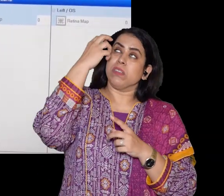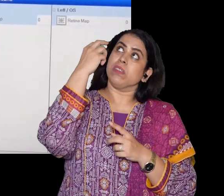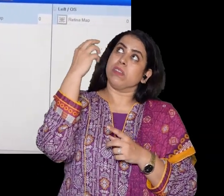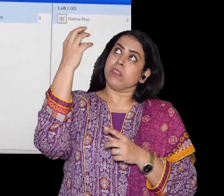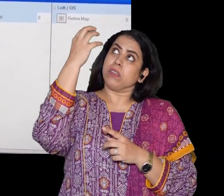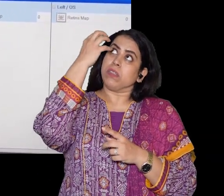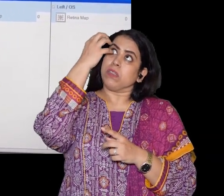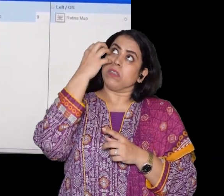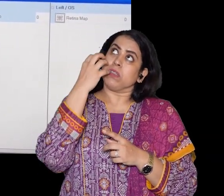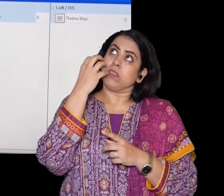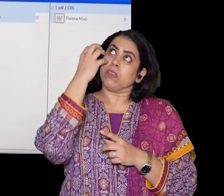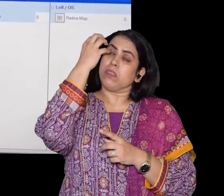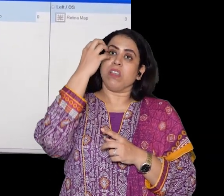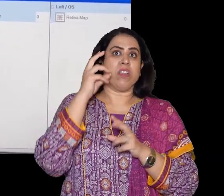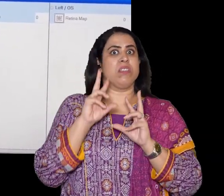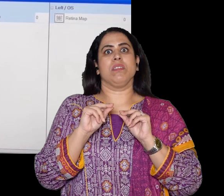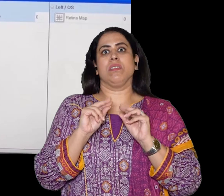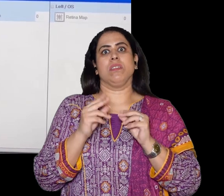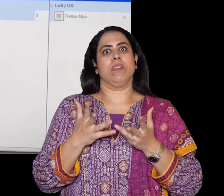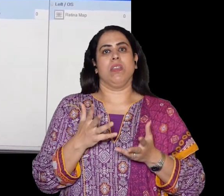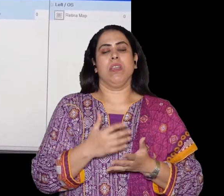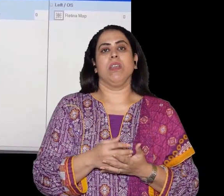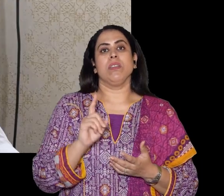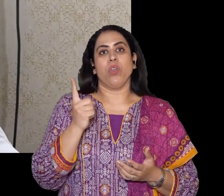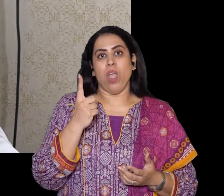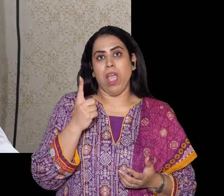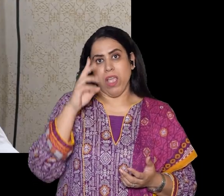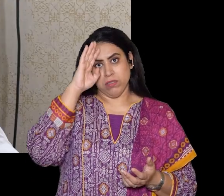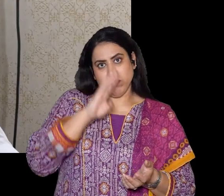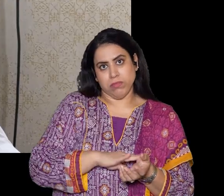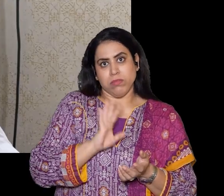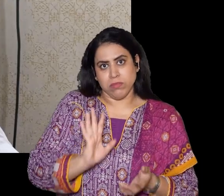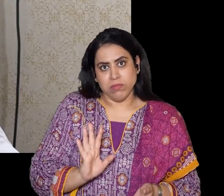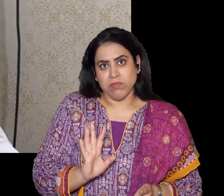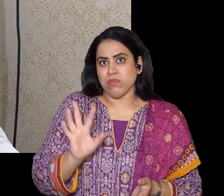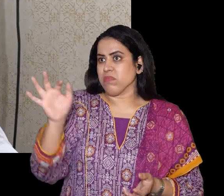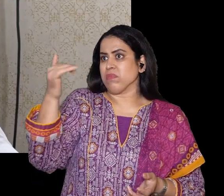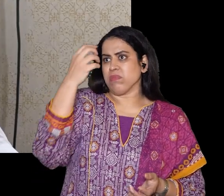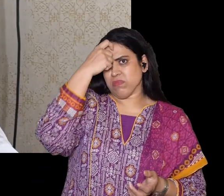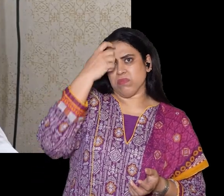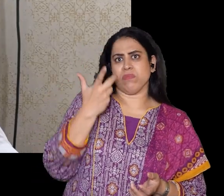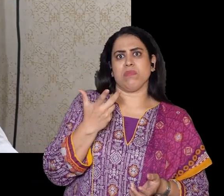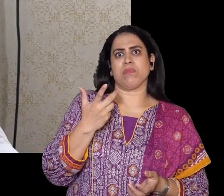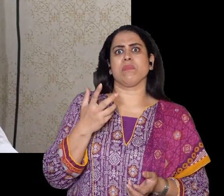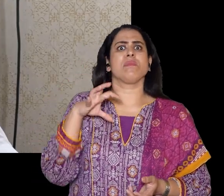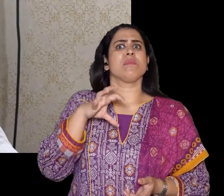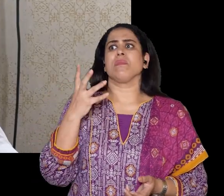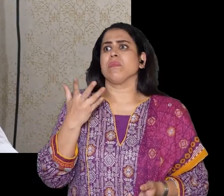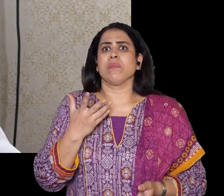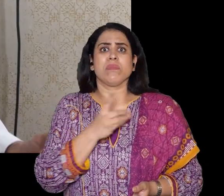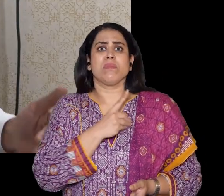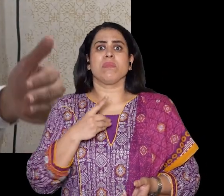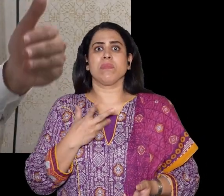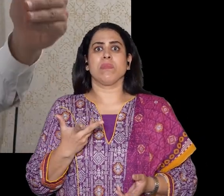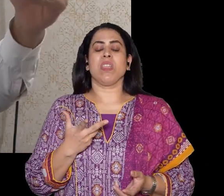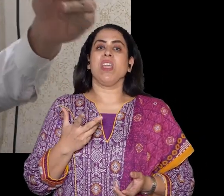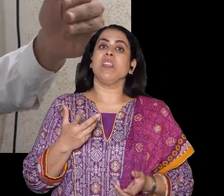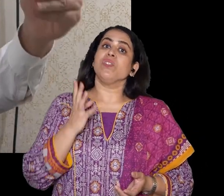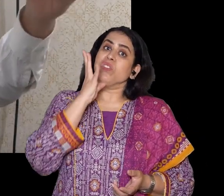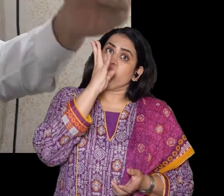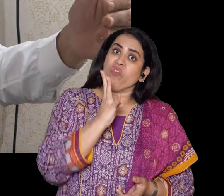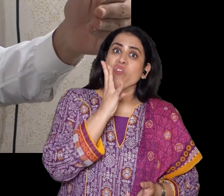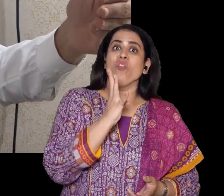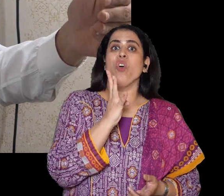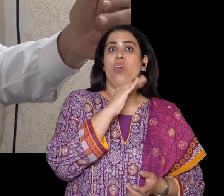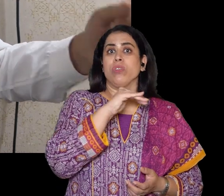screening services. So majority of the people would come with a problem once they have got that problem, or they have got to the